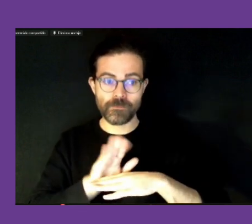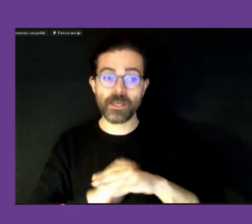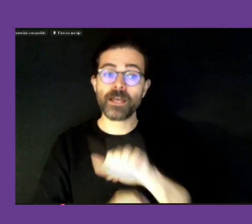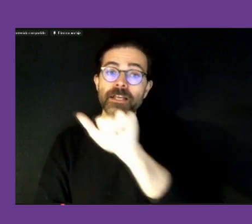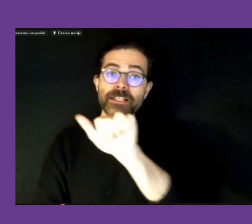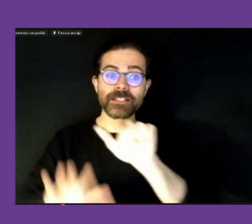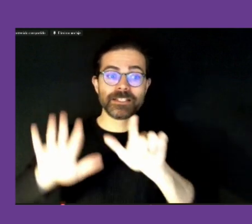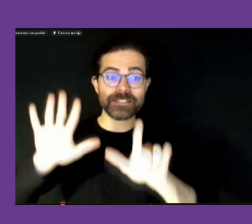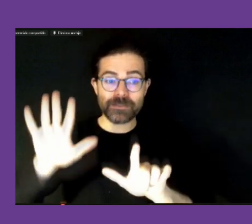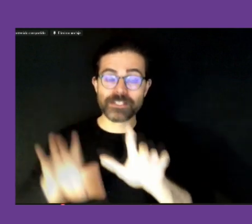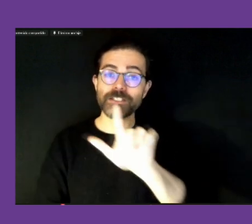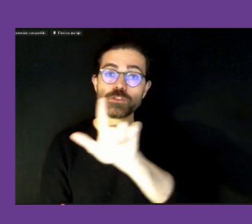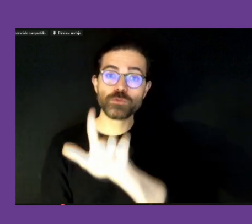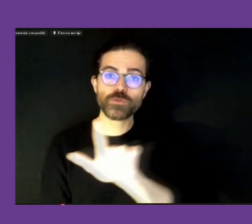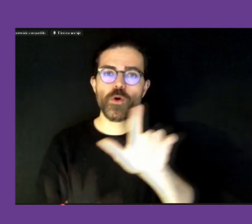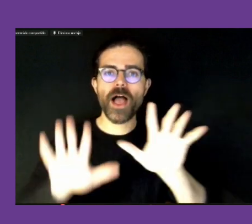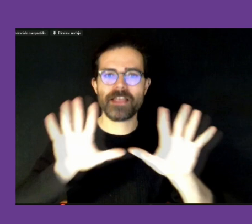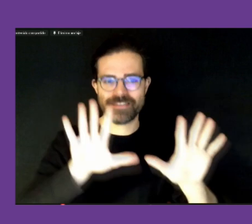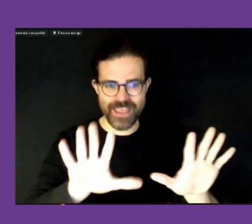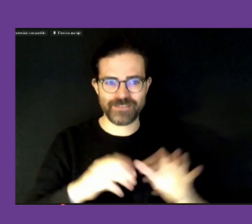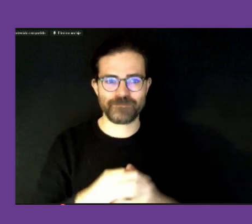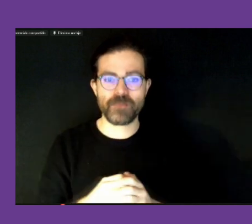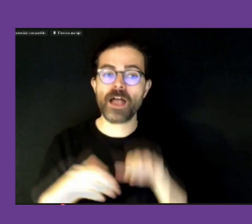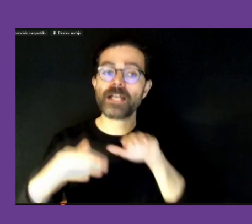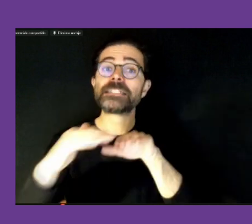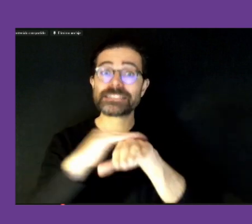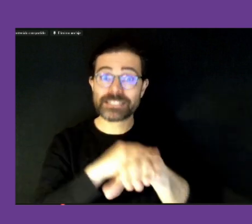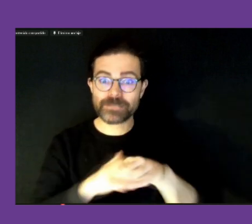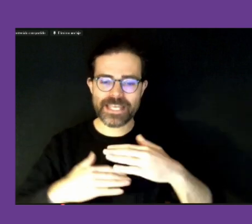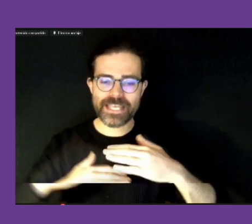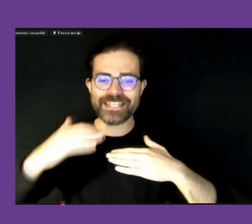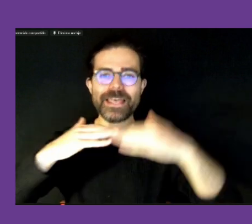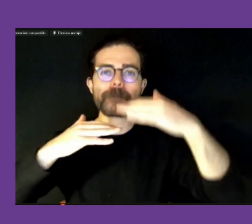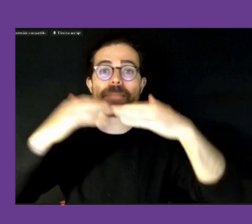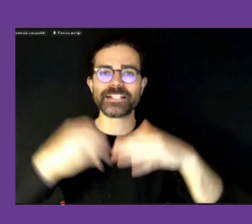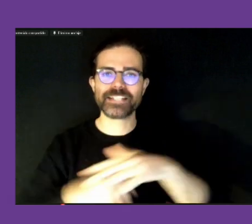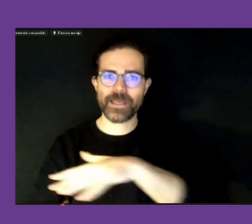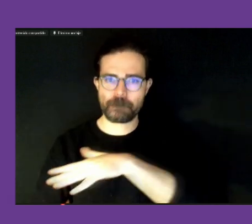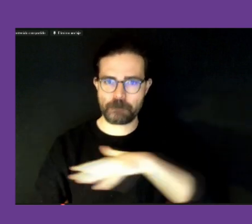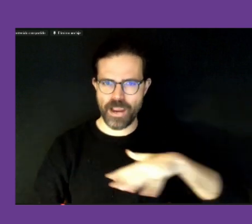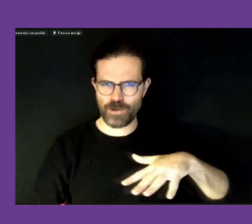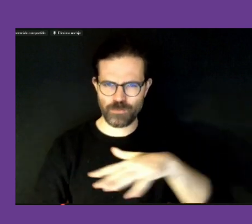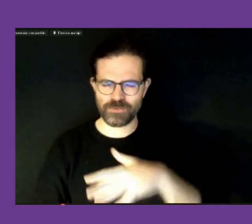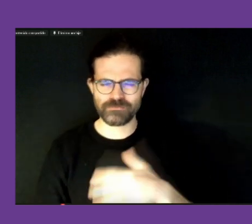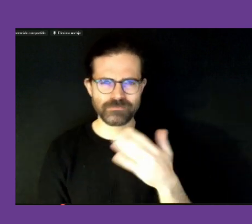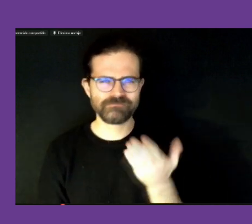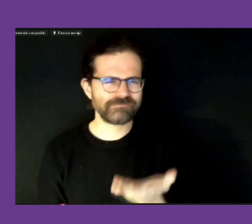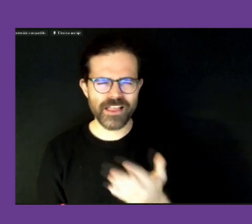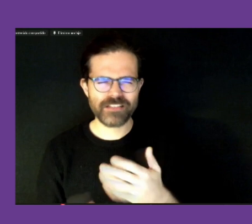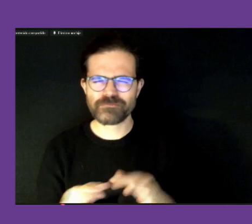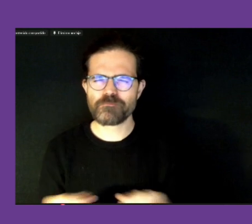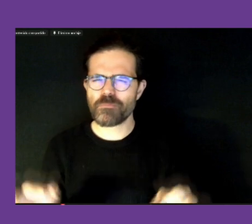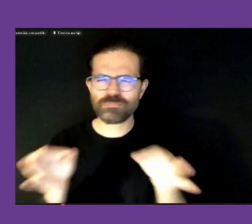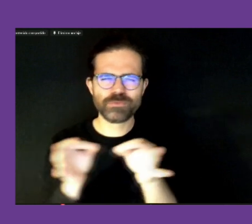17/210, which is on the accessibility of the built environment, and why is it important for you, or how can you contribute